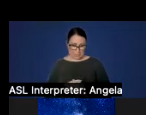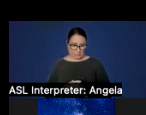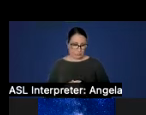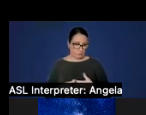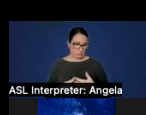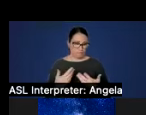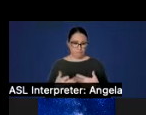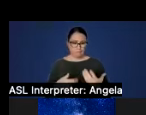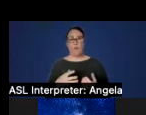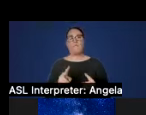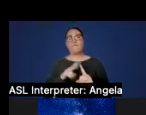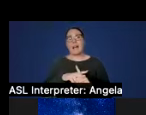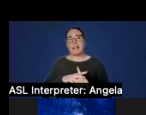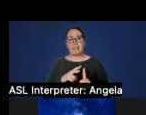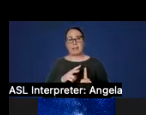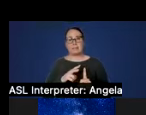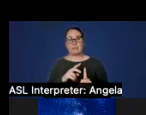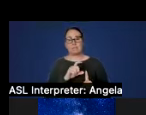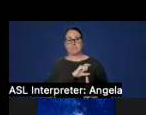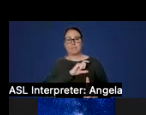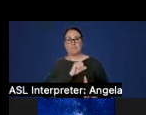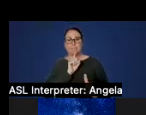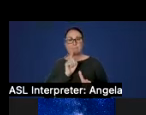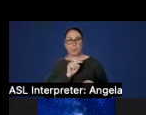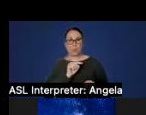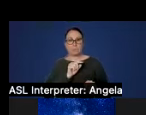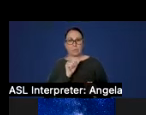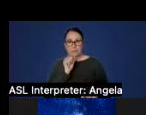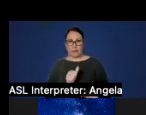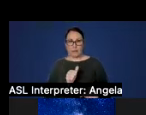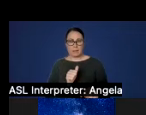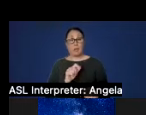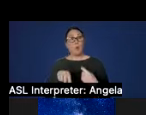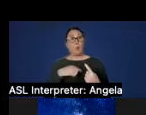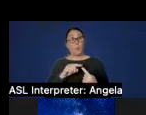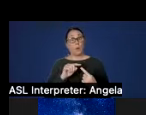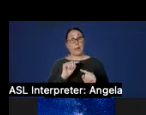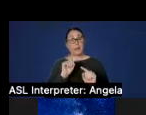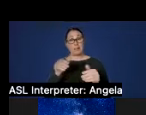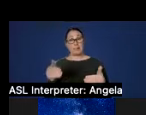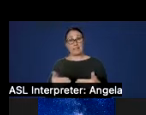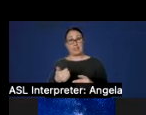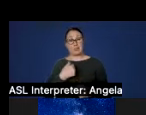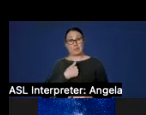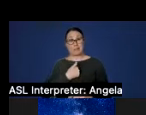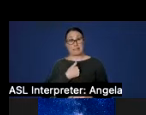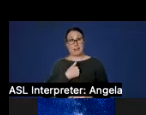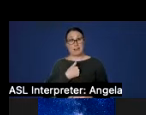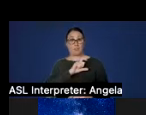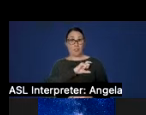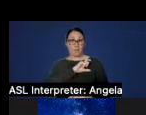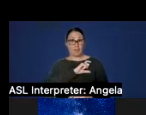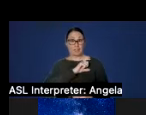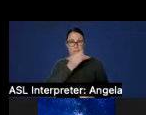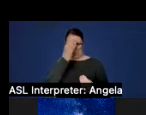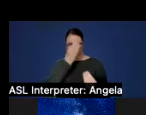they're not filing the police report. And so then when I went to go introduce myself to law enforcement, let them know my role,